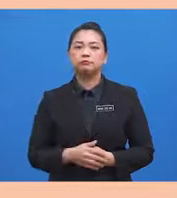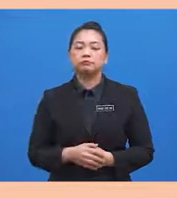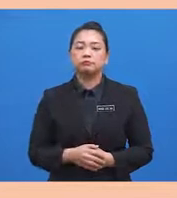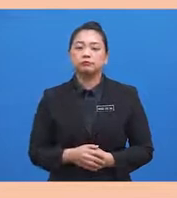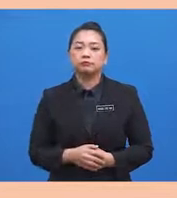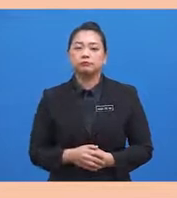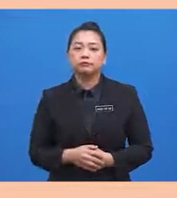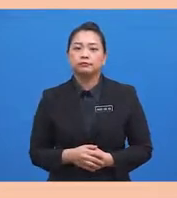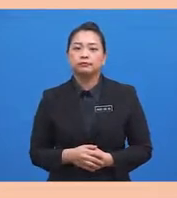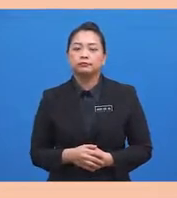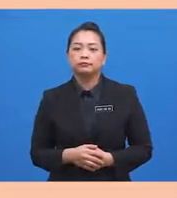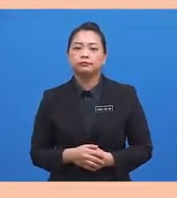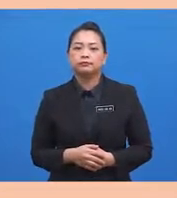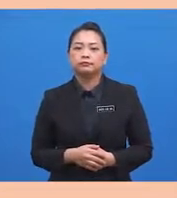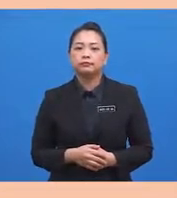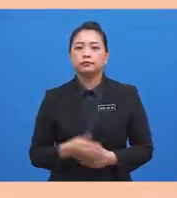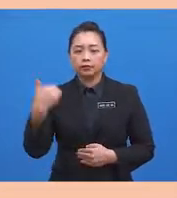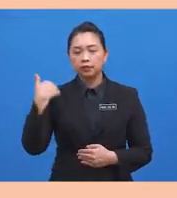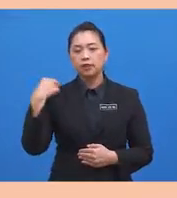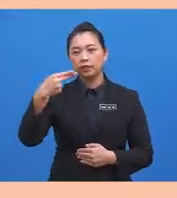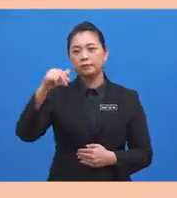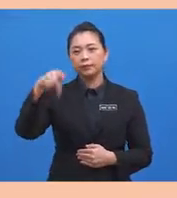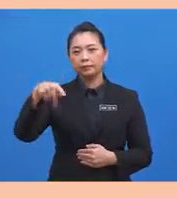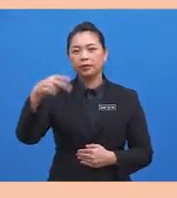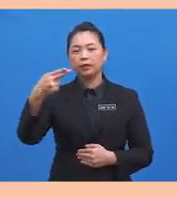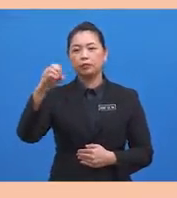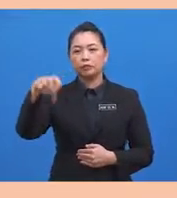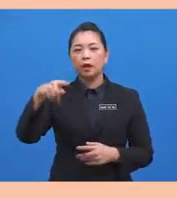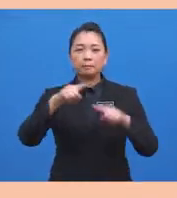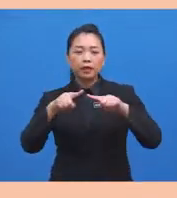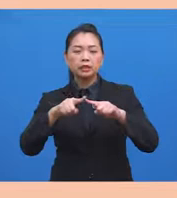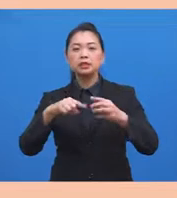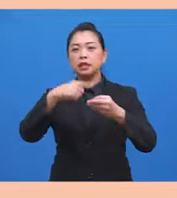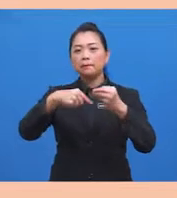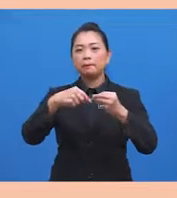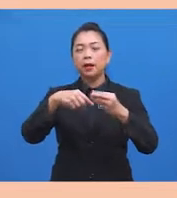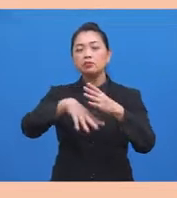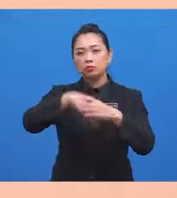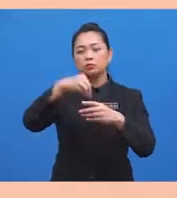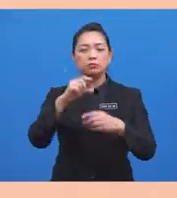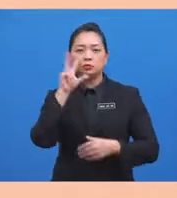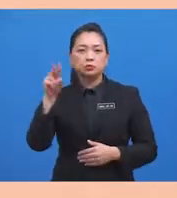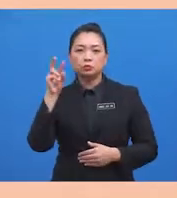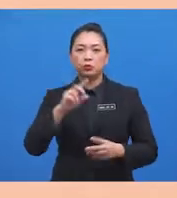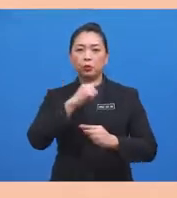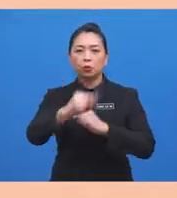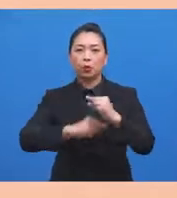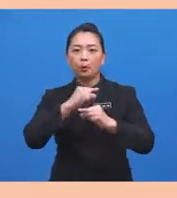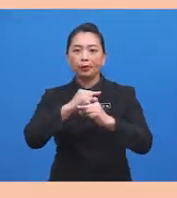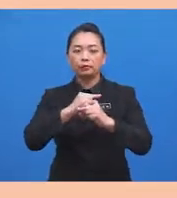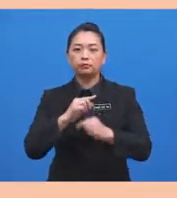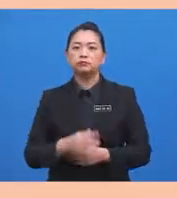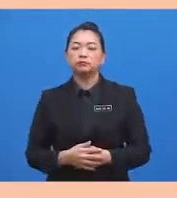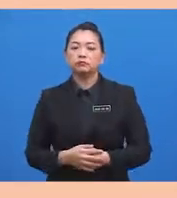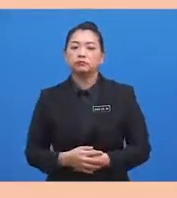international. Yes, there is about hip-hop, but only the roots of hip-hop. No mention about global, worldwide,